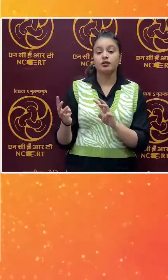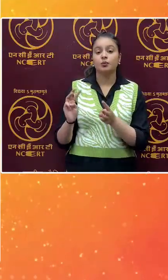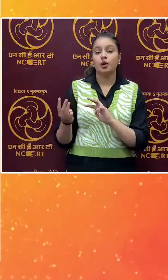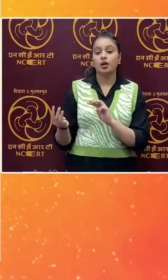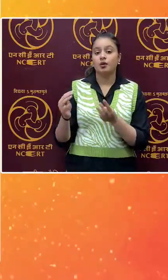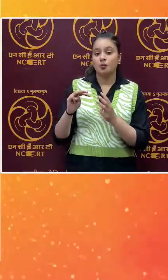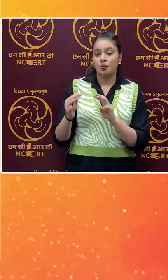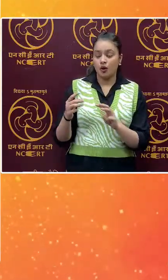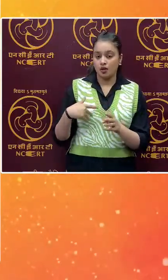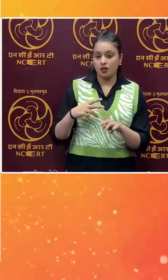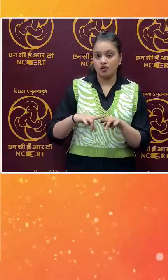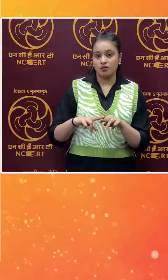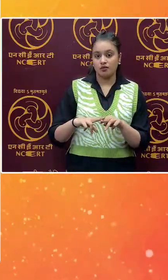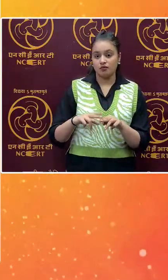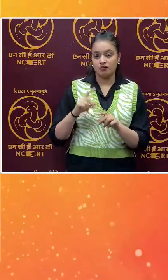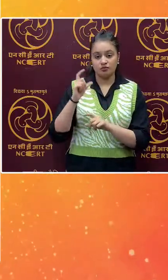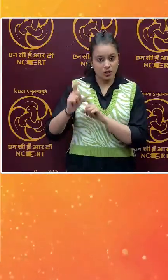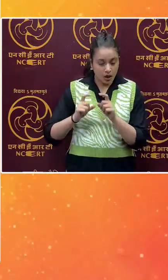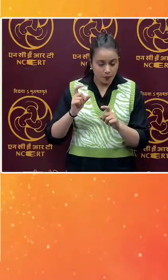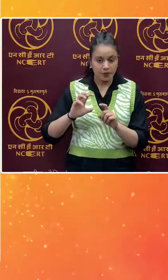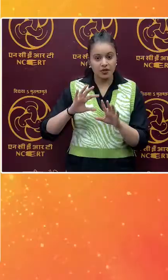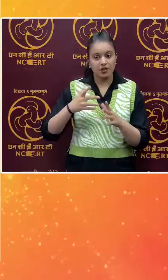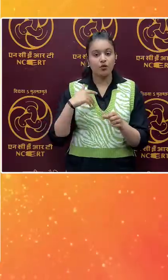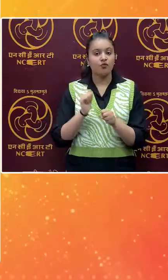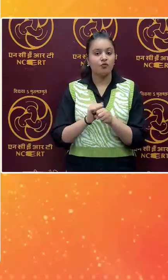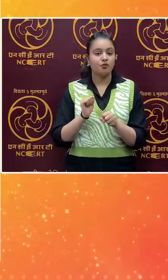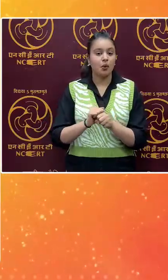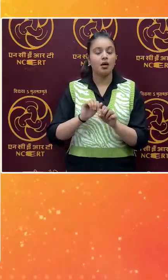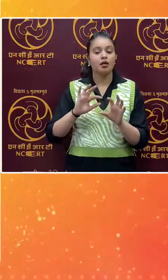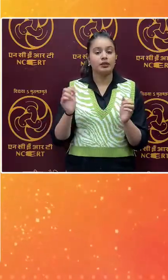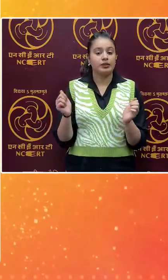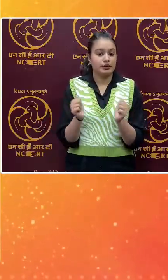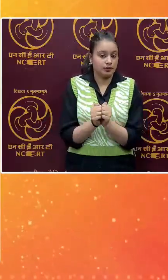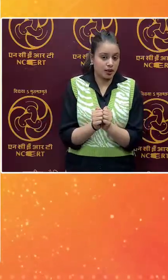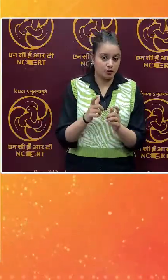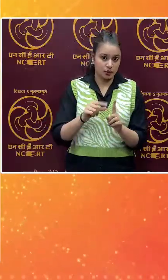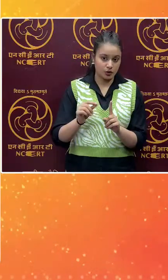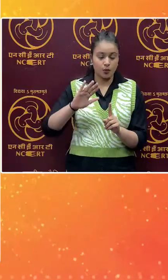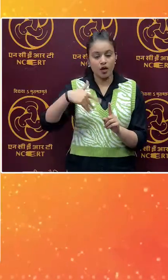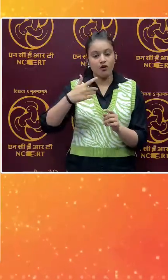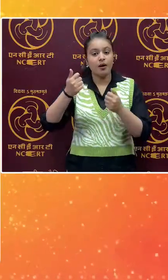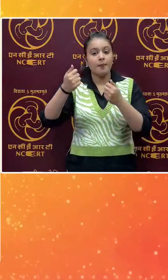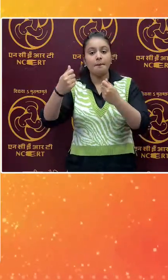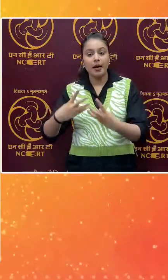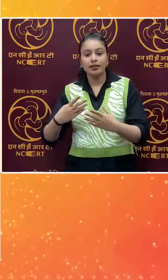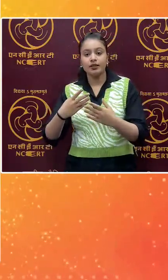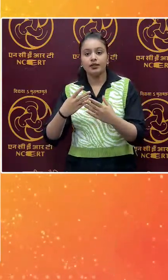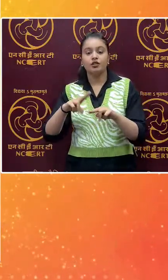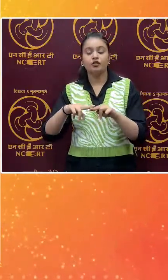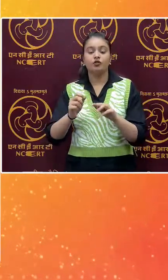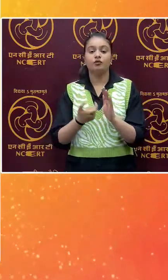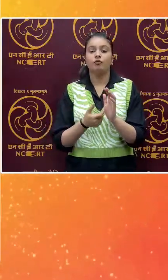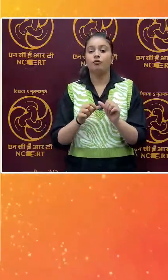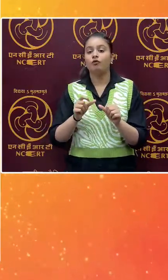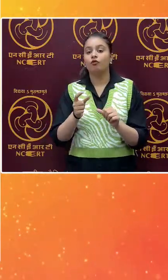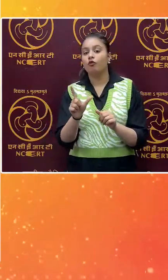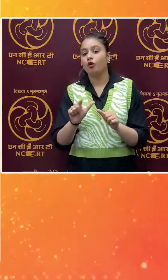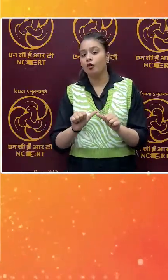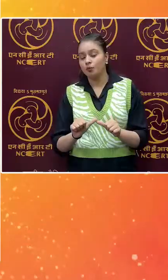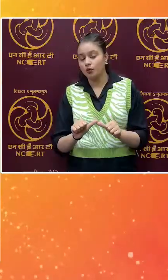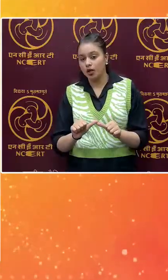where Fowler and company worked for him with him to have a mathematical formula which will